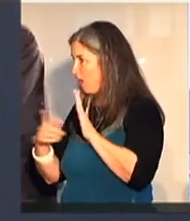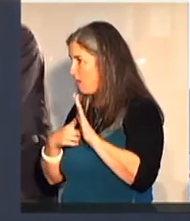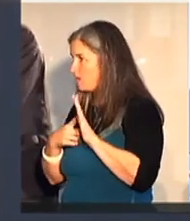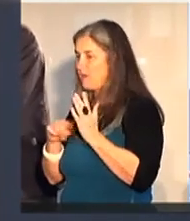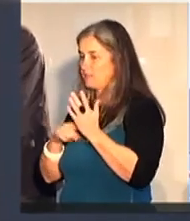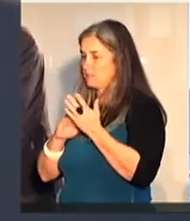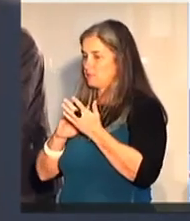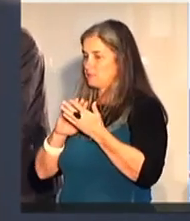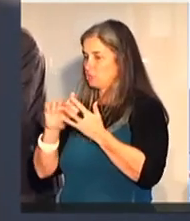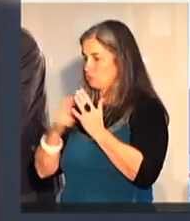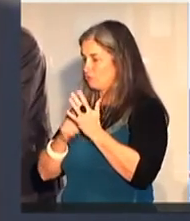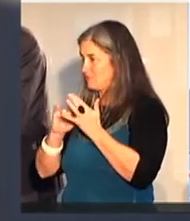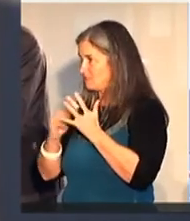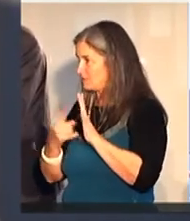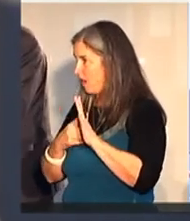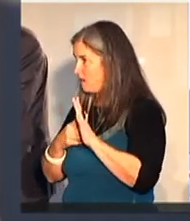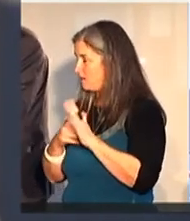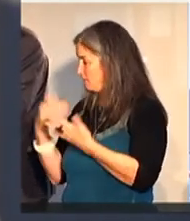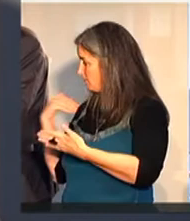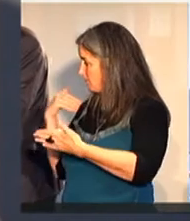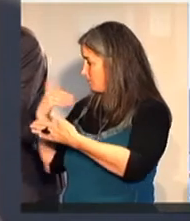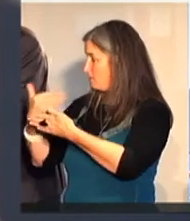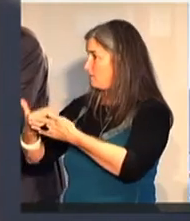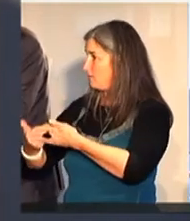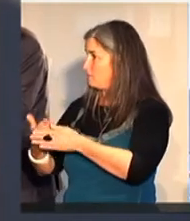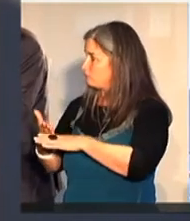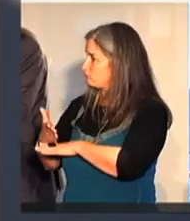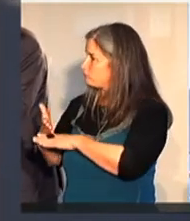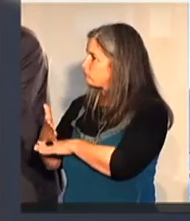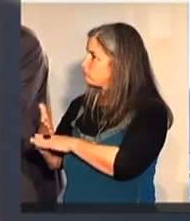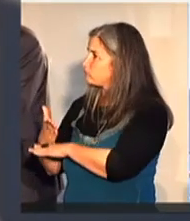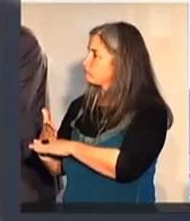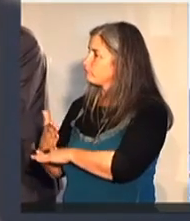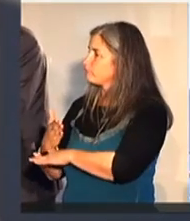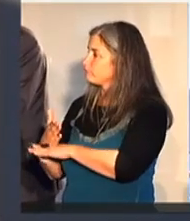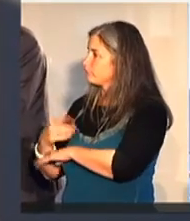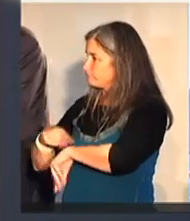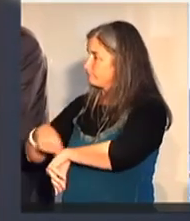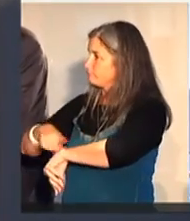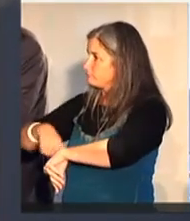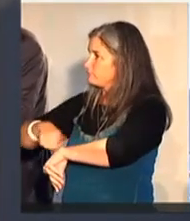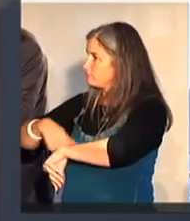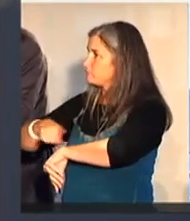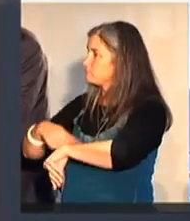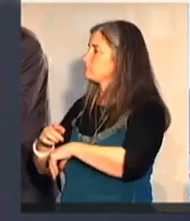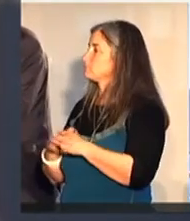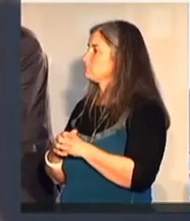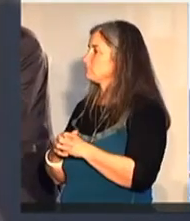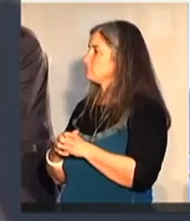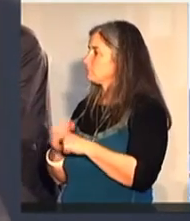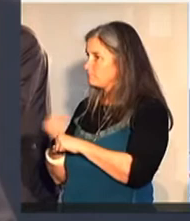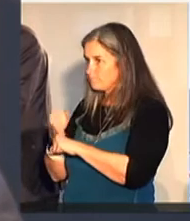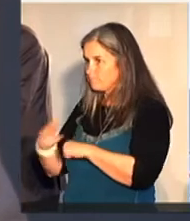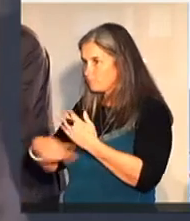who've over these last couple of weeks put many hours into designing the